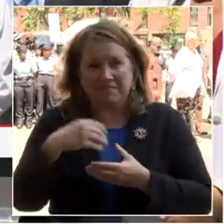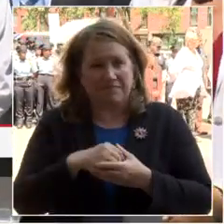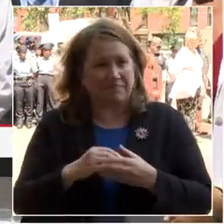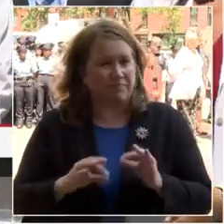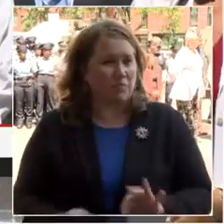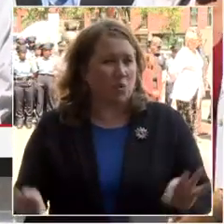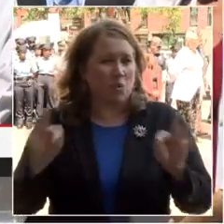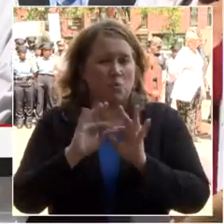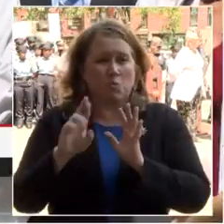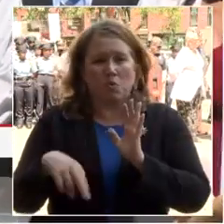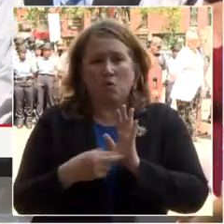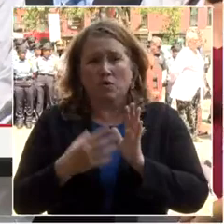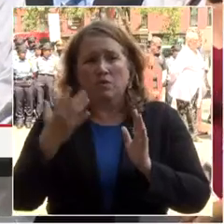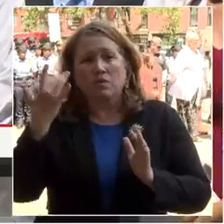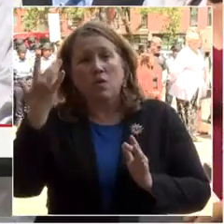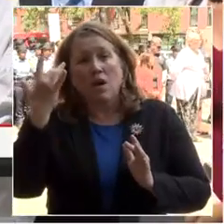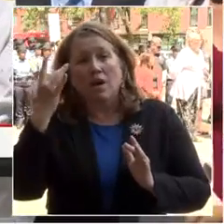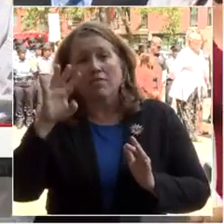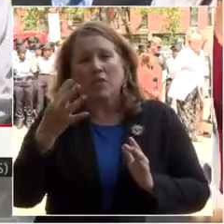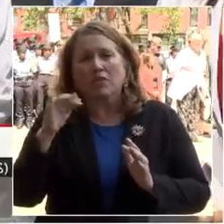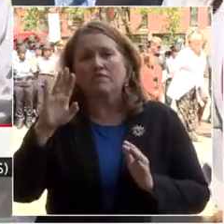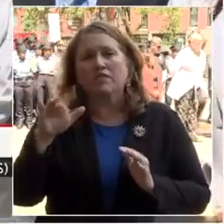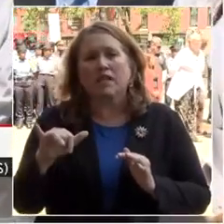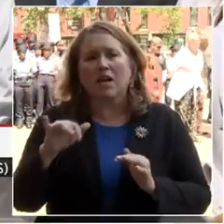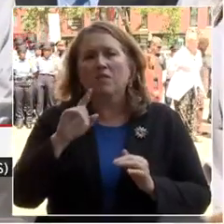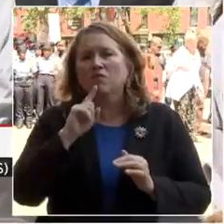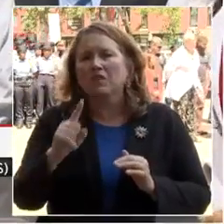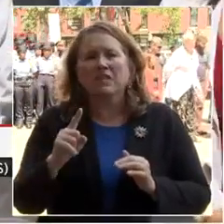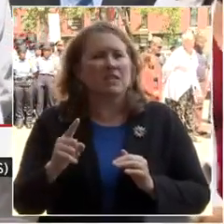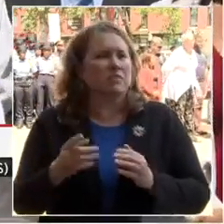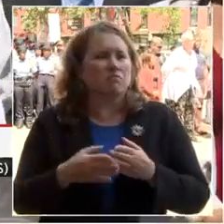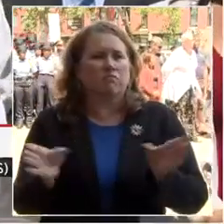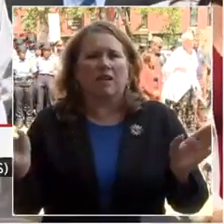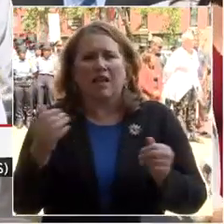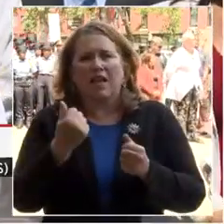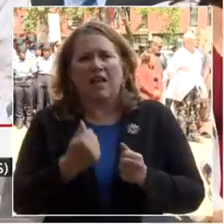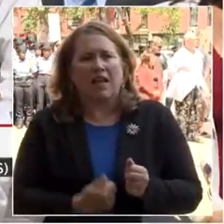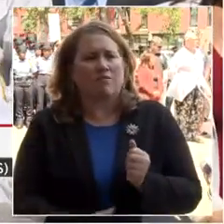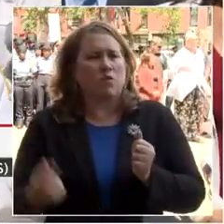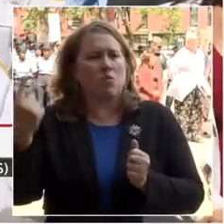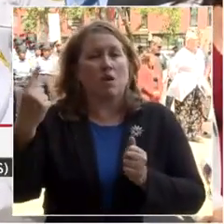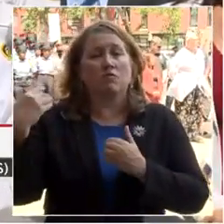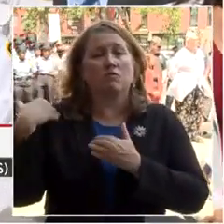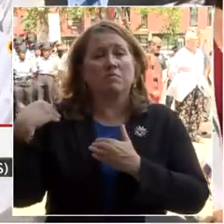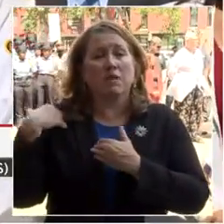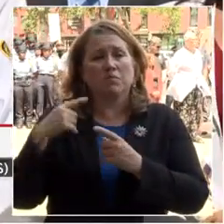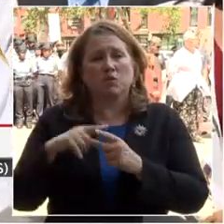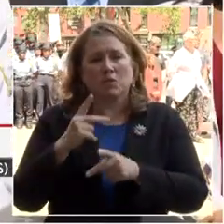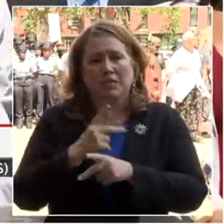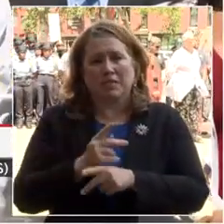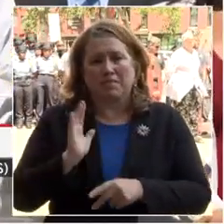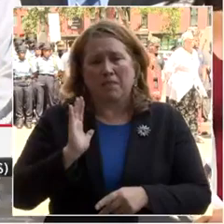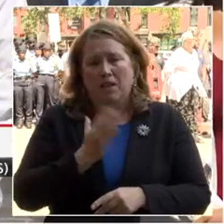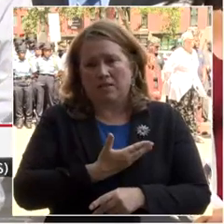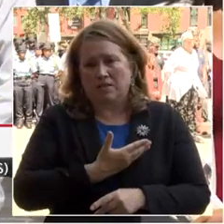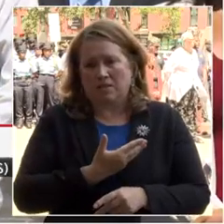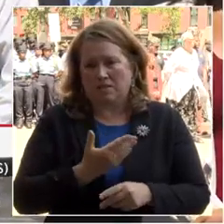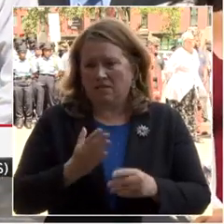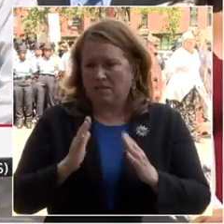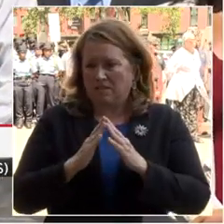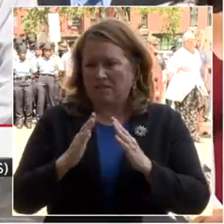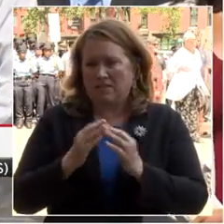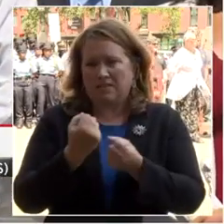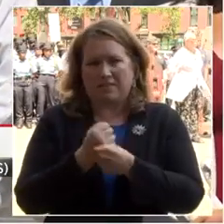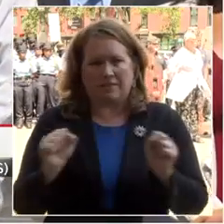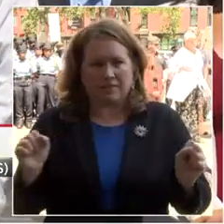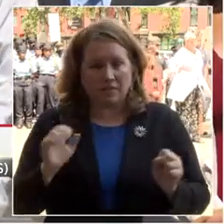4th of July, as this is truly a district-wide effort to keep our residents and our visitors safe. On that note, we need your help. Last year,